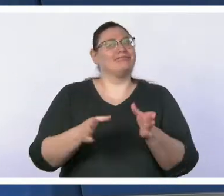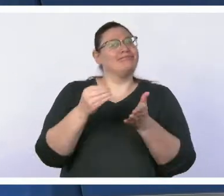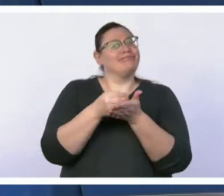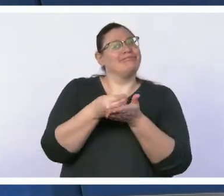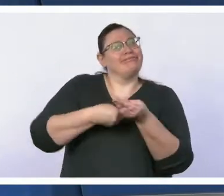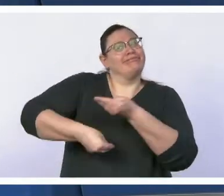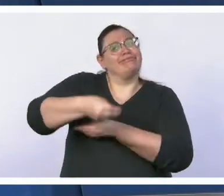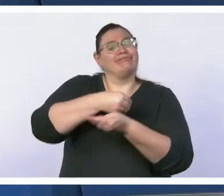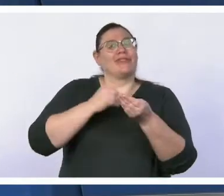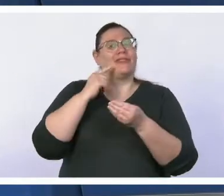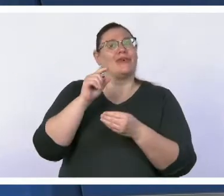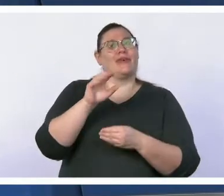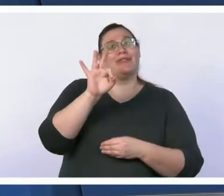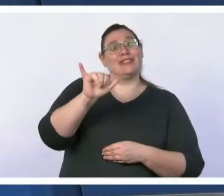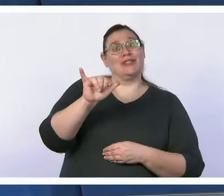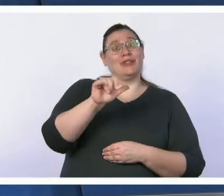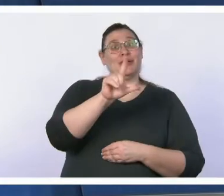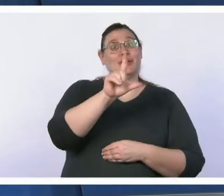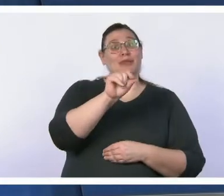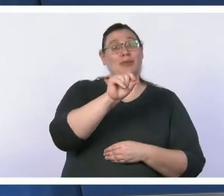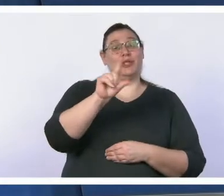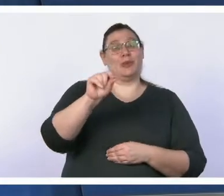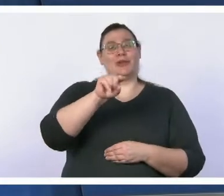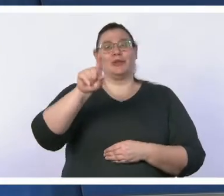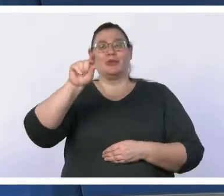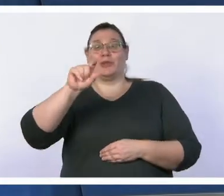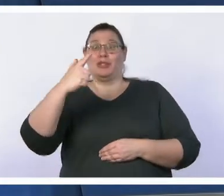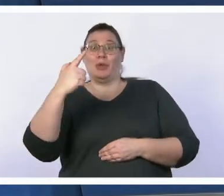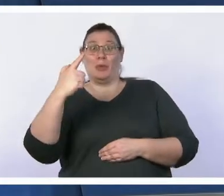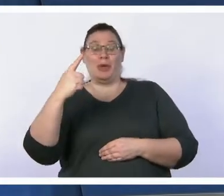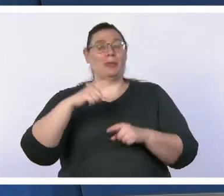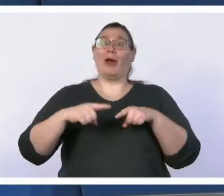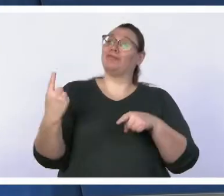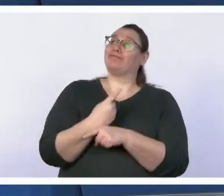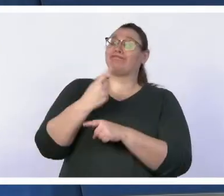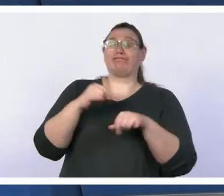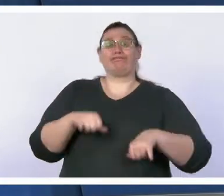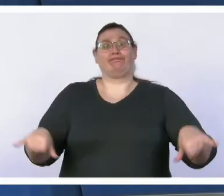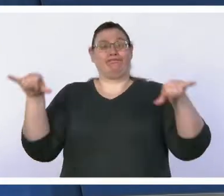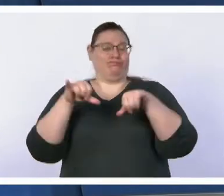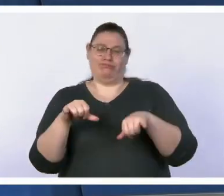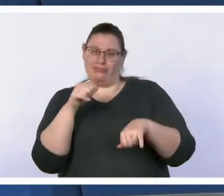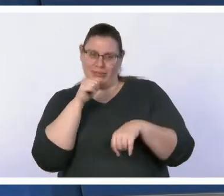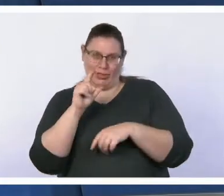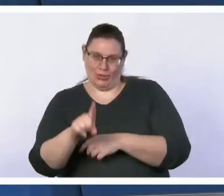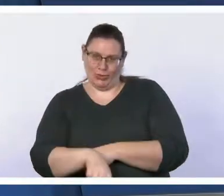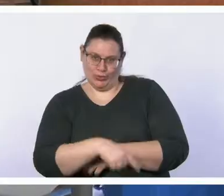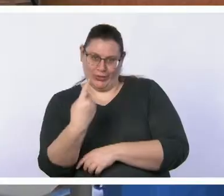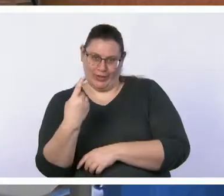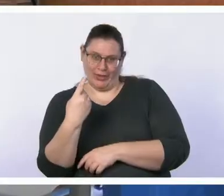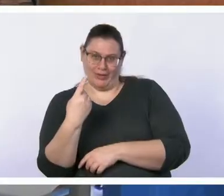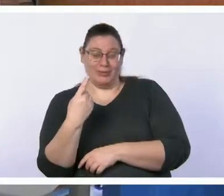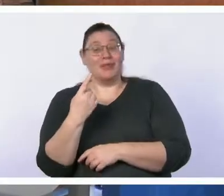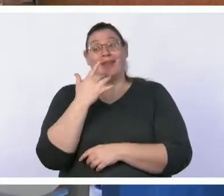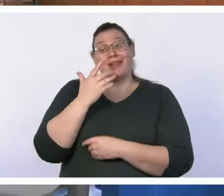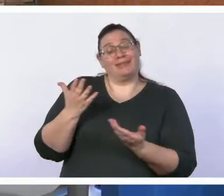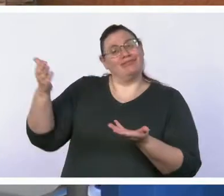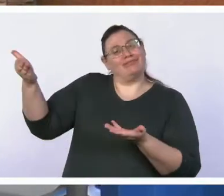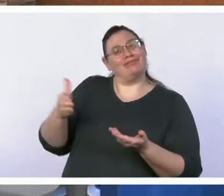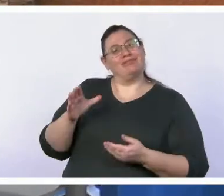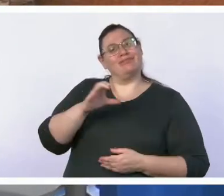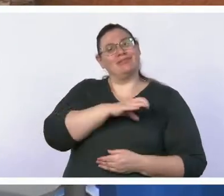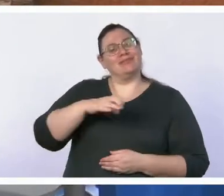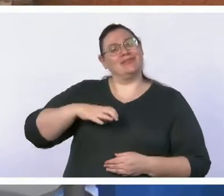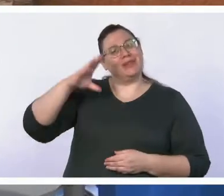fiscal 2021, but there is no such thing as business as usual these days. Fortunately, I'm joined by Councilman